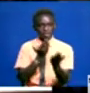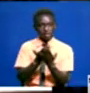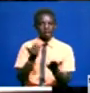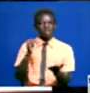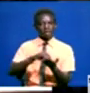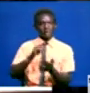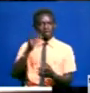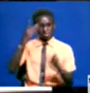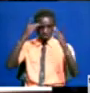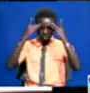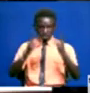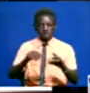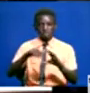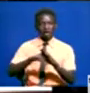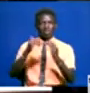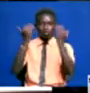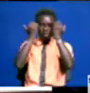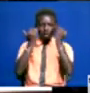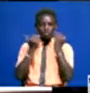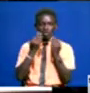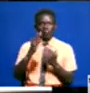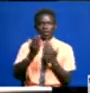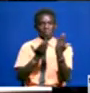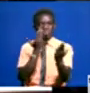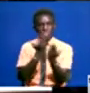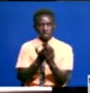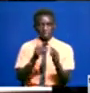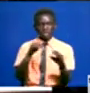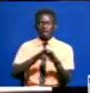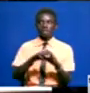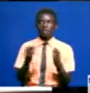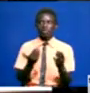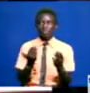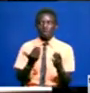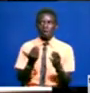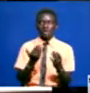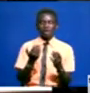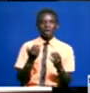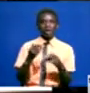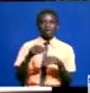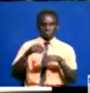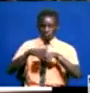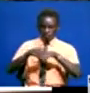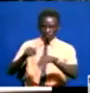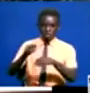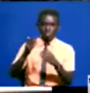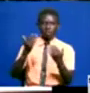of the Court of Appeal at the apex of the court, that is the Supreme Court.